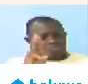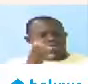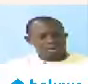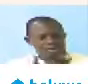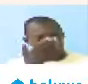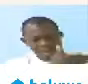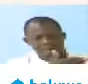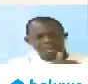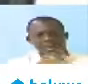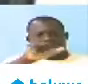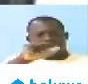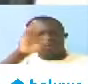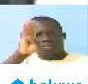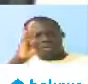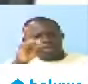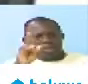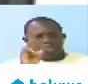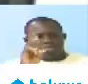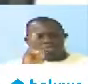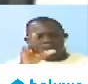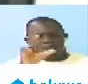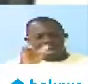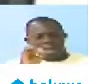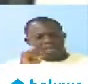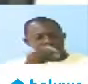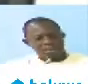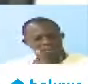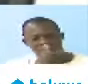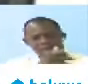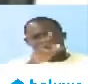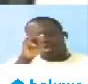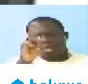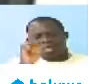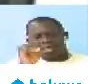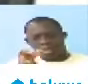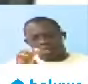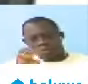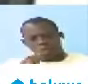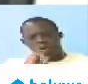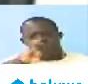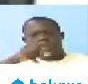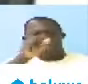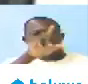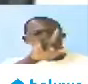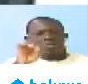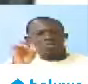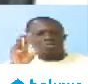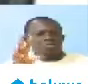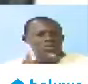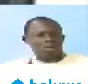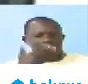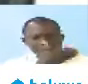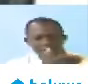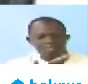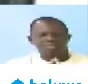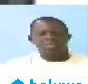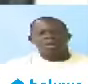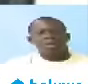Sonko. Suwandi Kamara. Suwandi Kamara. Emo Jallo. Emo Jallo. Buba Jallo. Buba